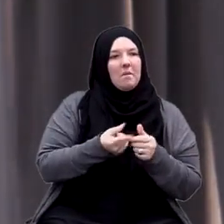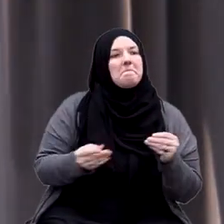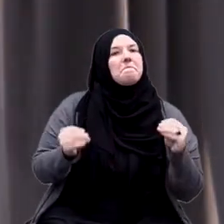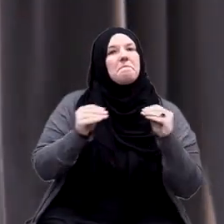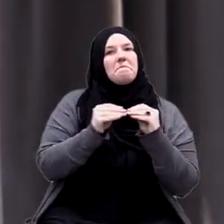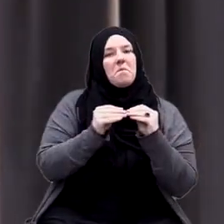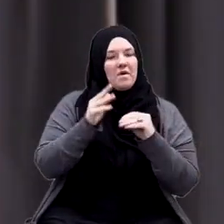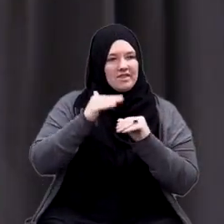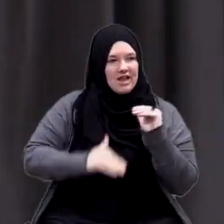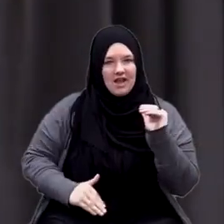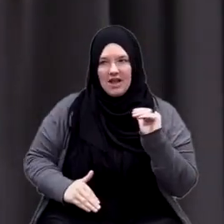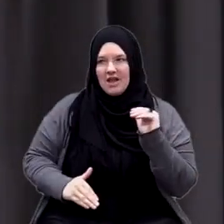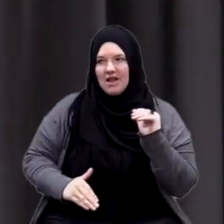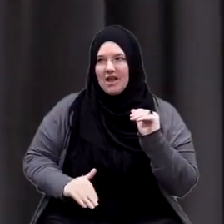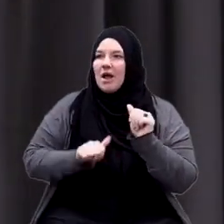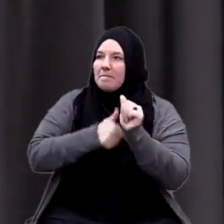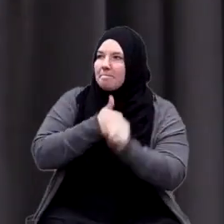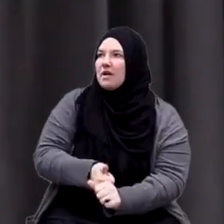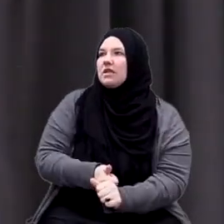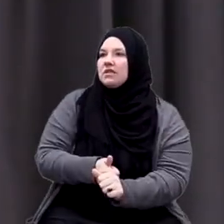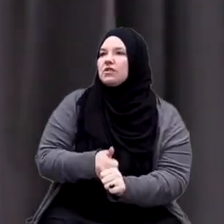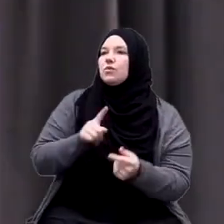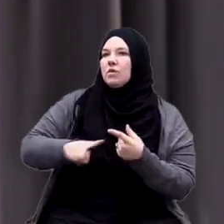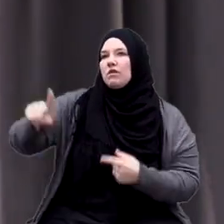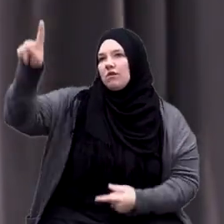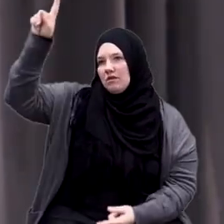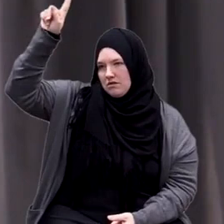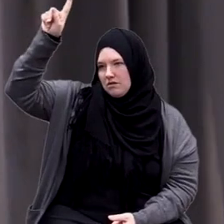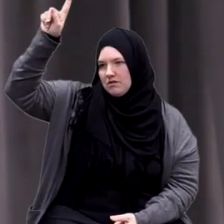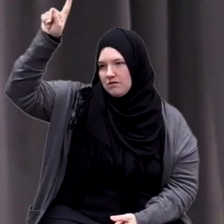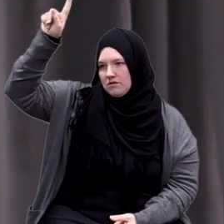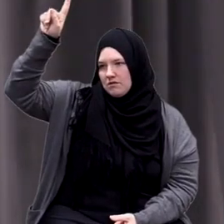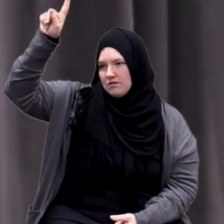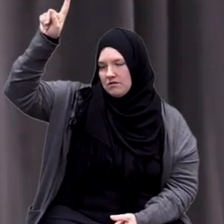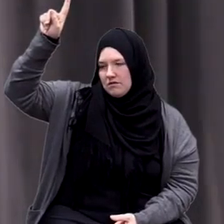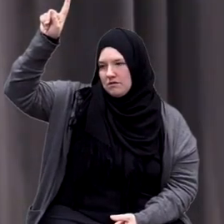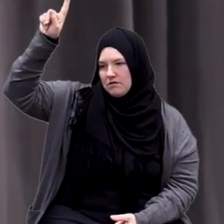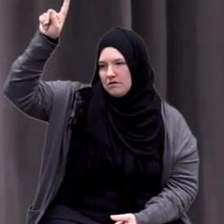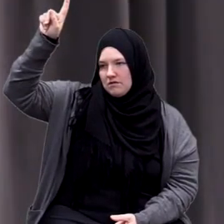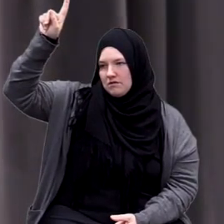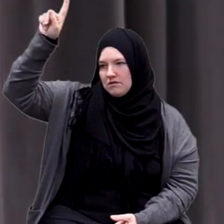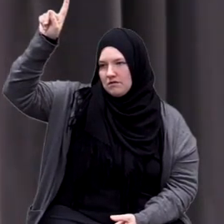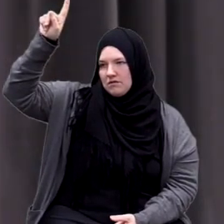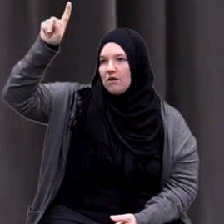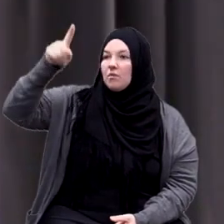than being obedient and submissive to Allah.